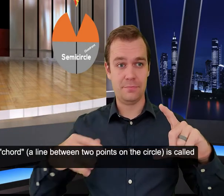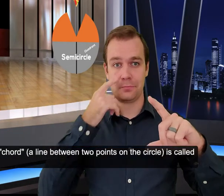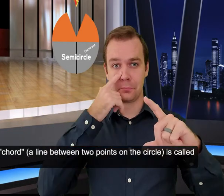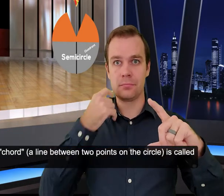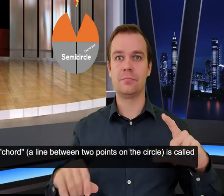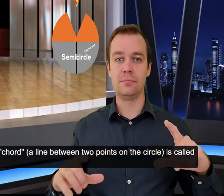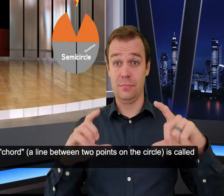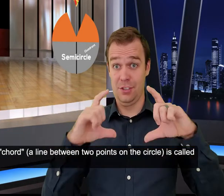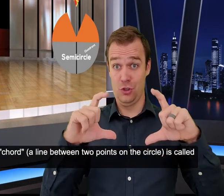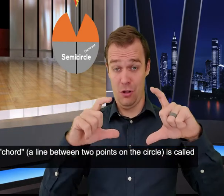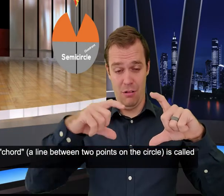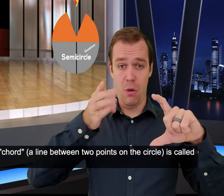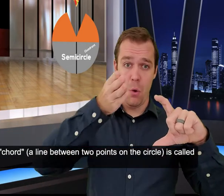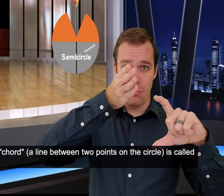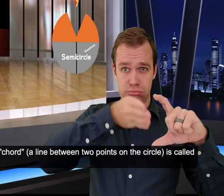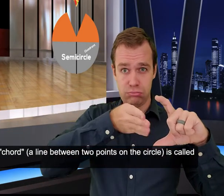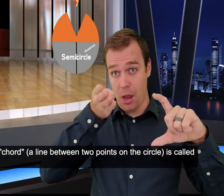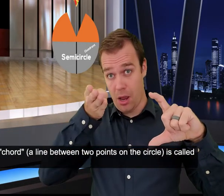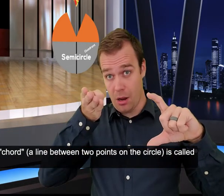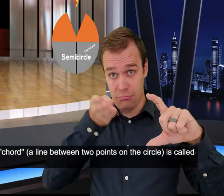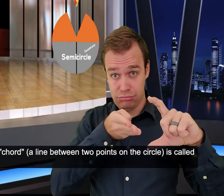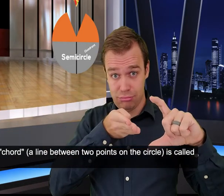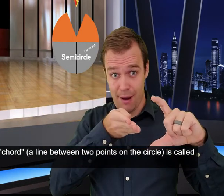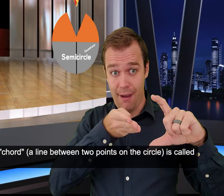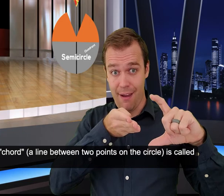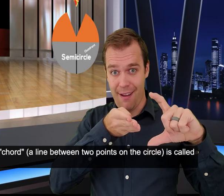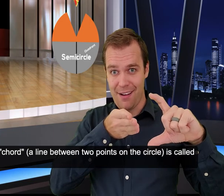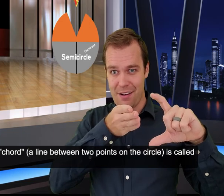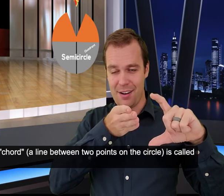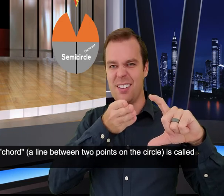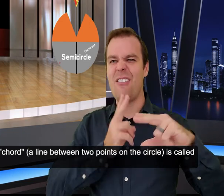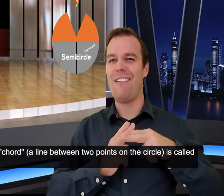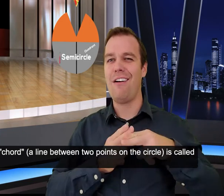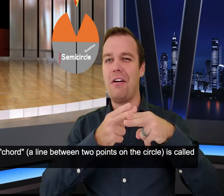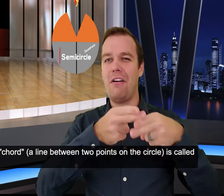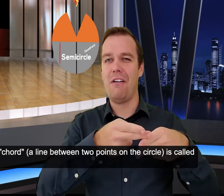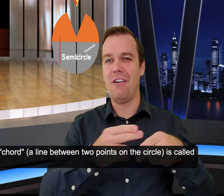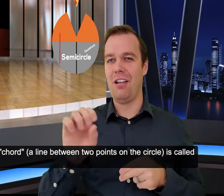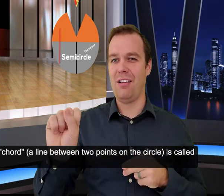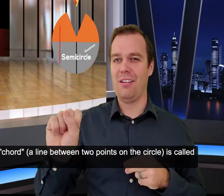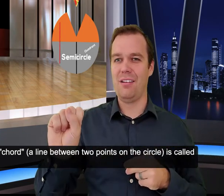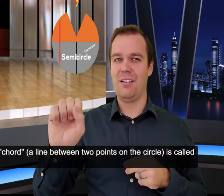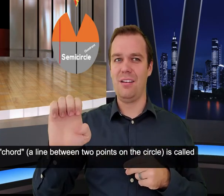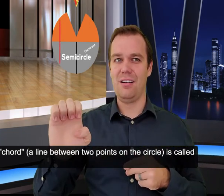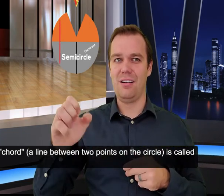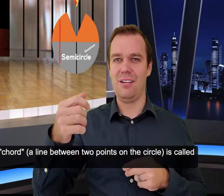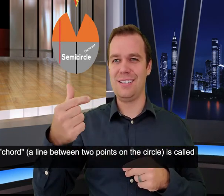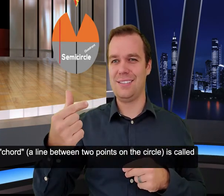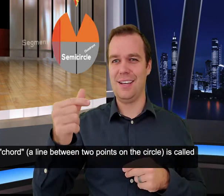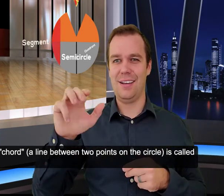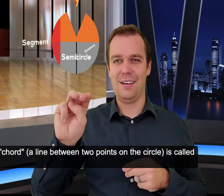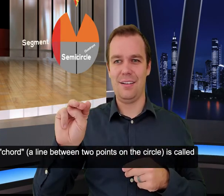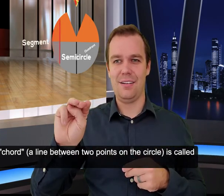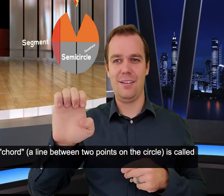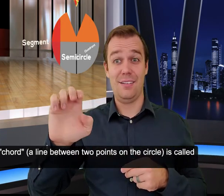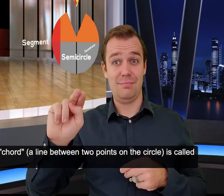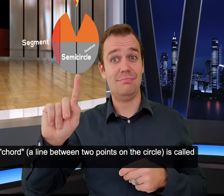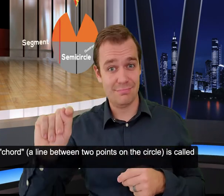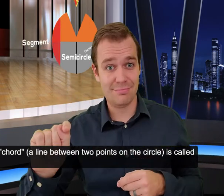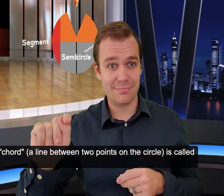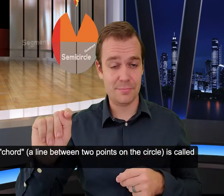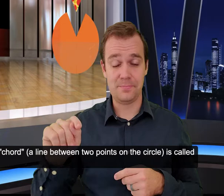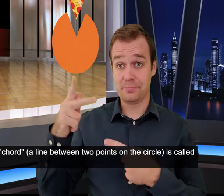the slice which is cut from the circle by a chord, a line between two points on the circle, is called